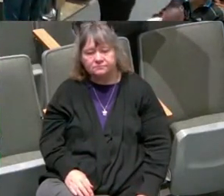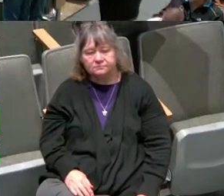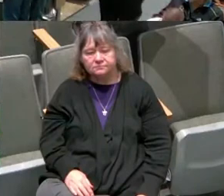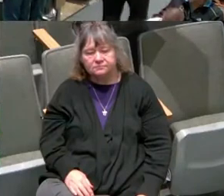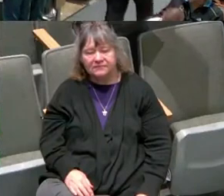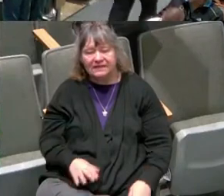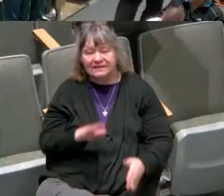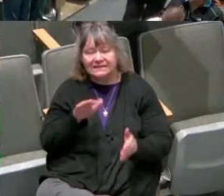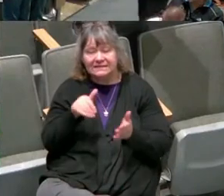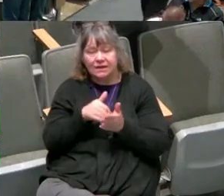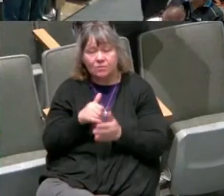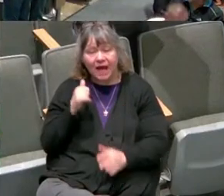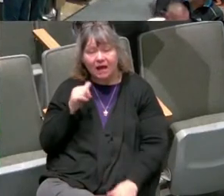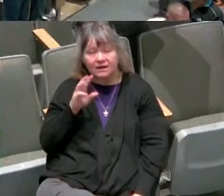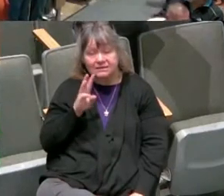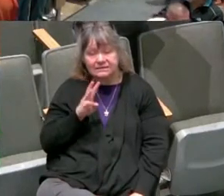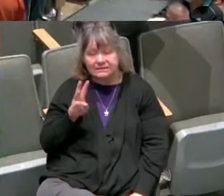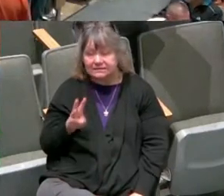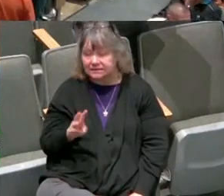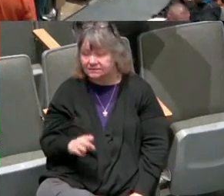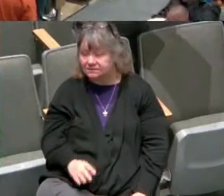Center back 66